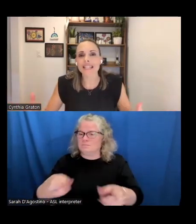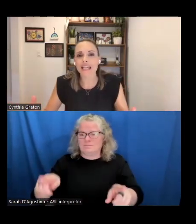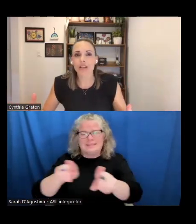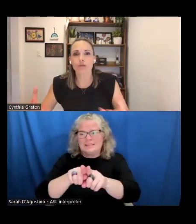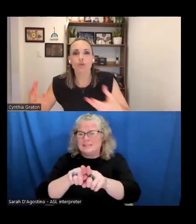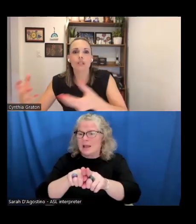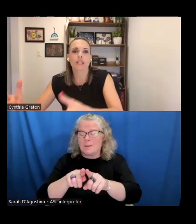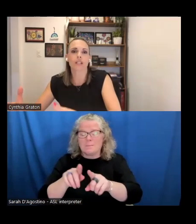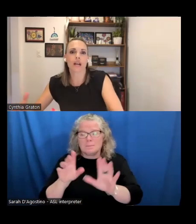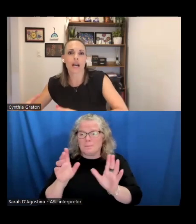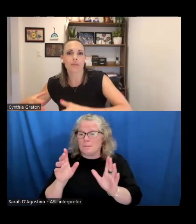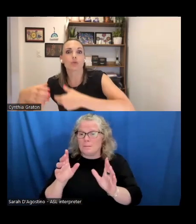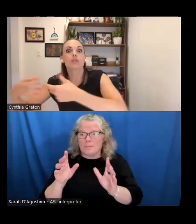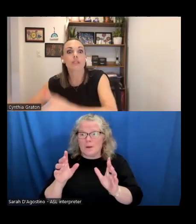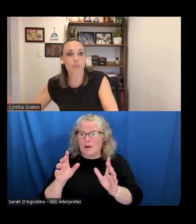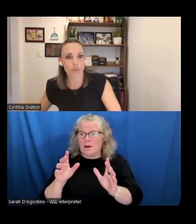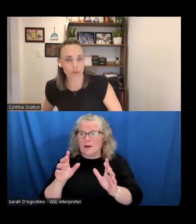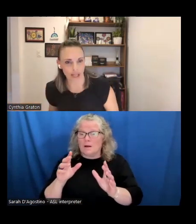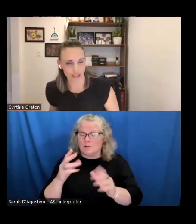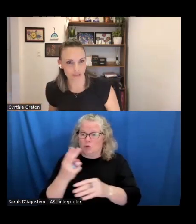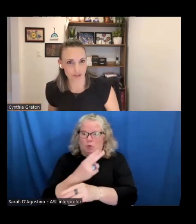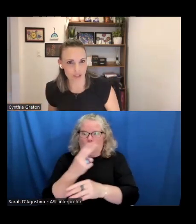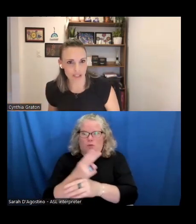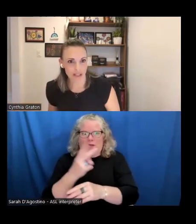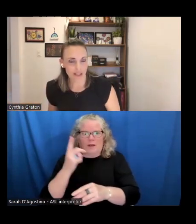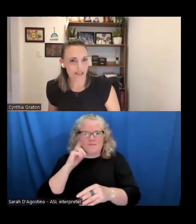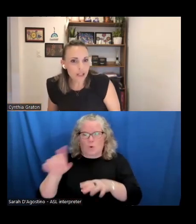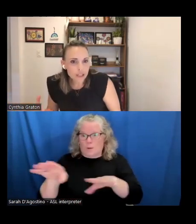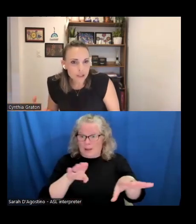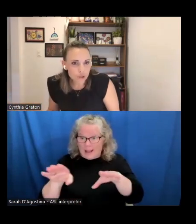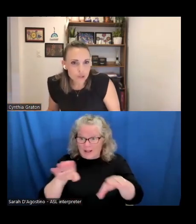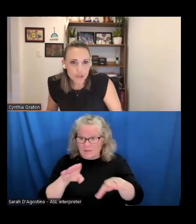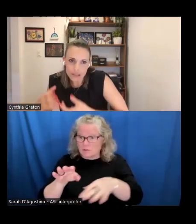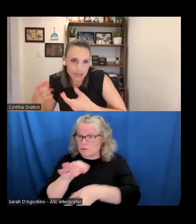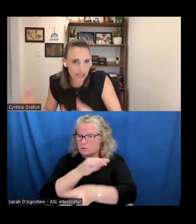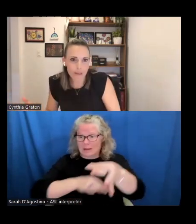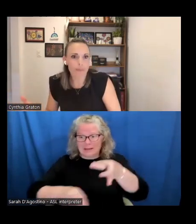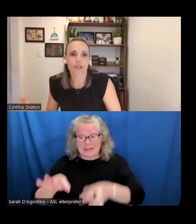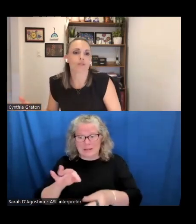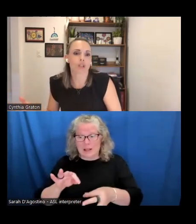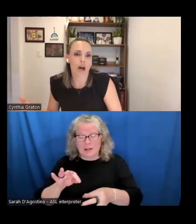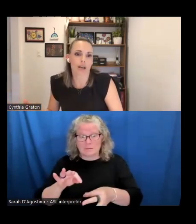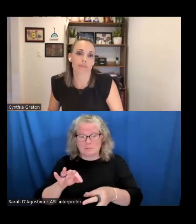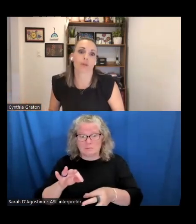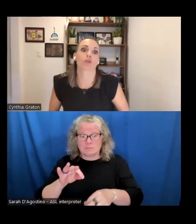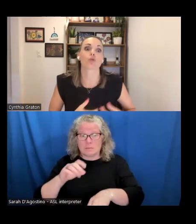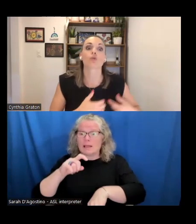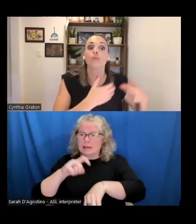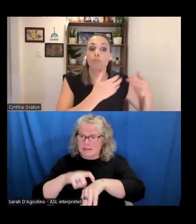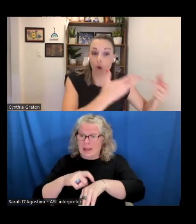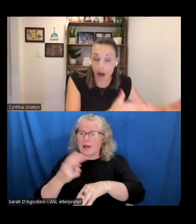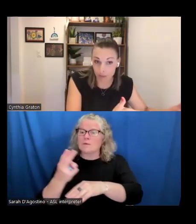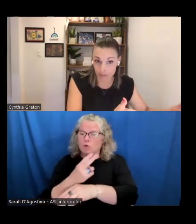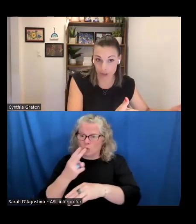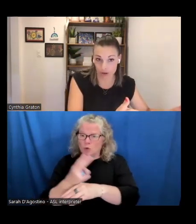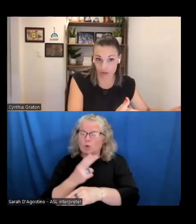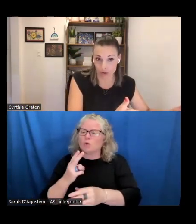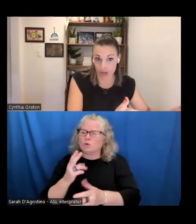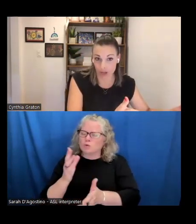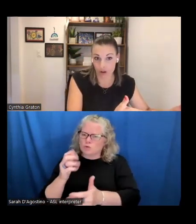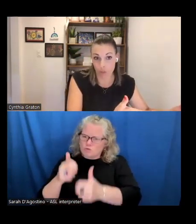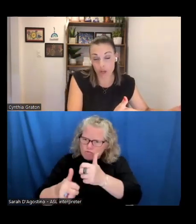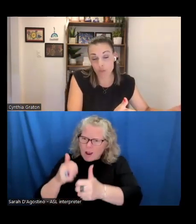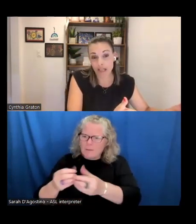that instead of using the time to deal with behaviors, they're going to use the same amount of time, but to problem